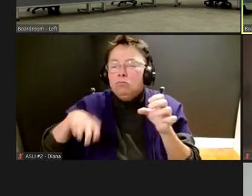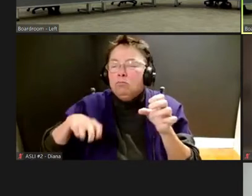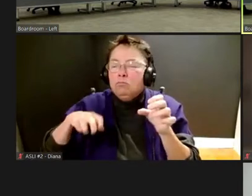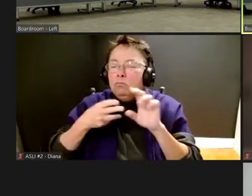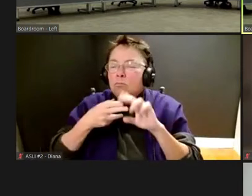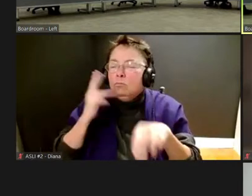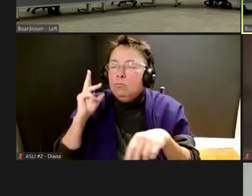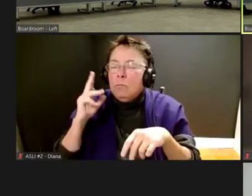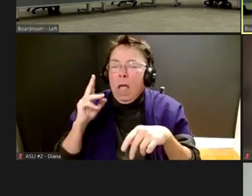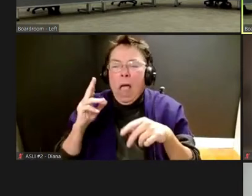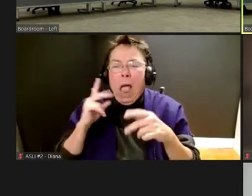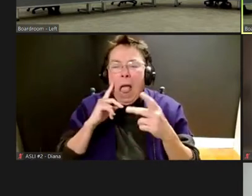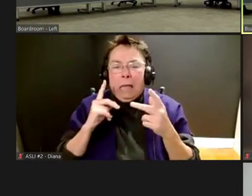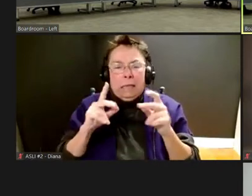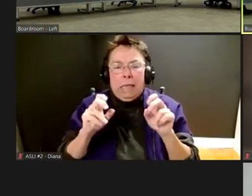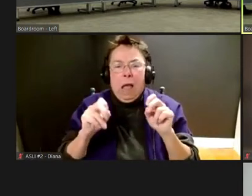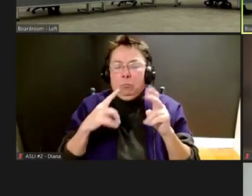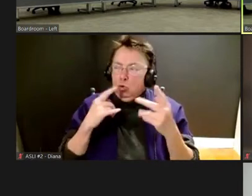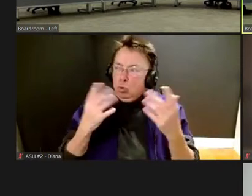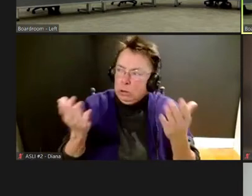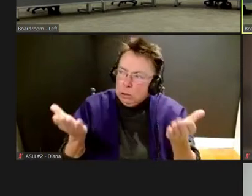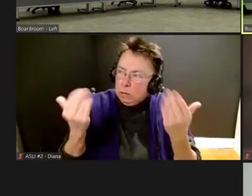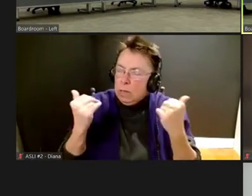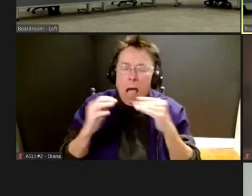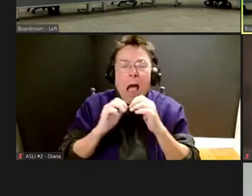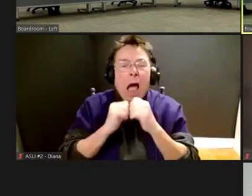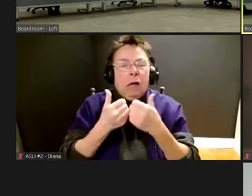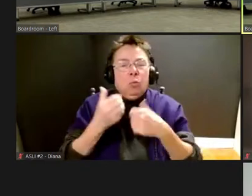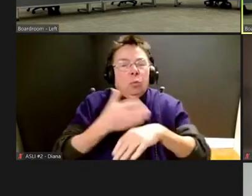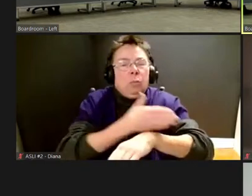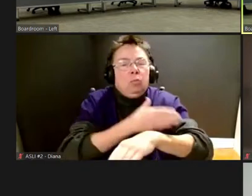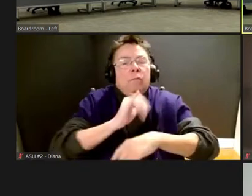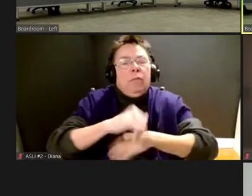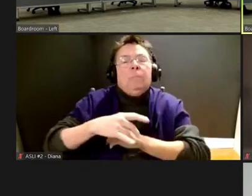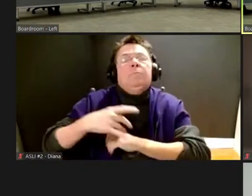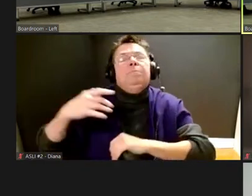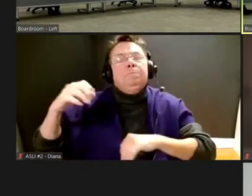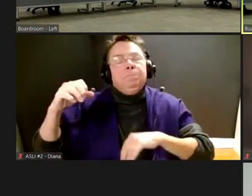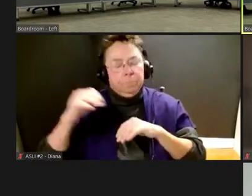what is the opportunity to bring on new people? You know,